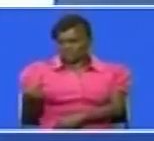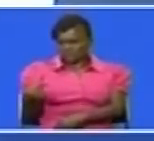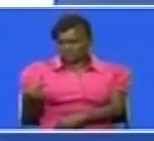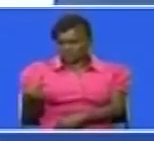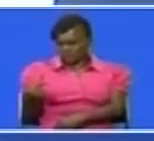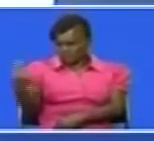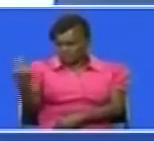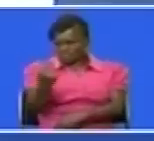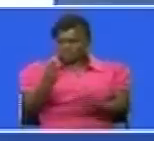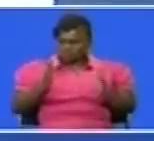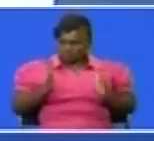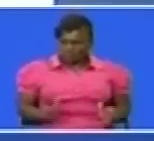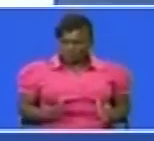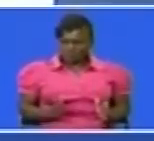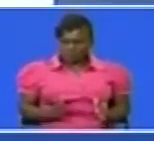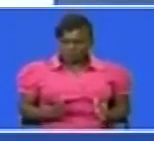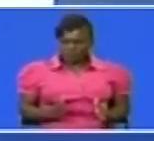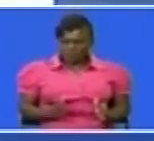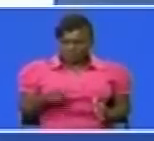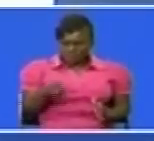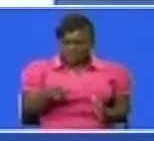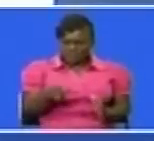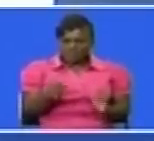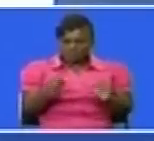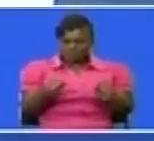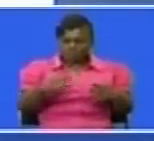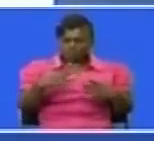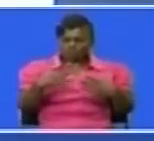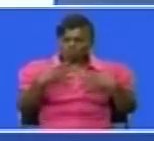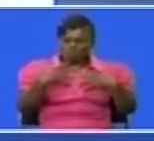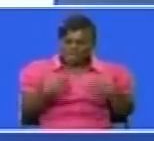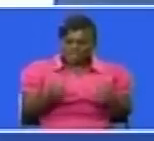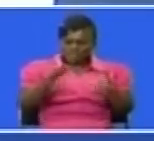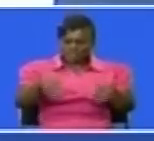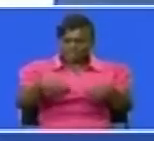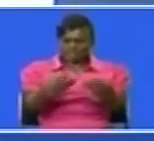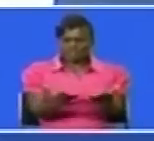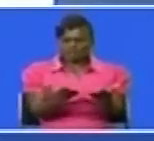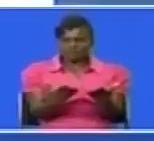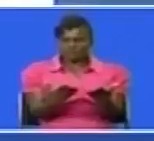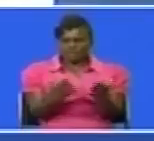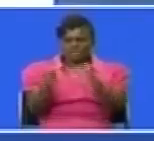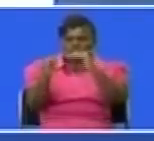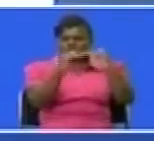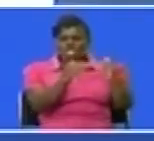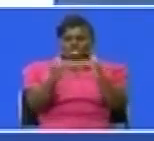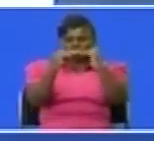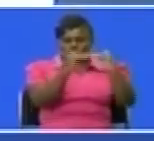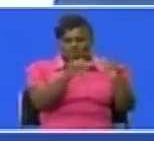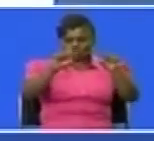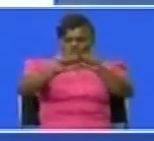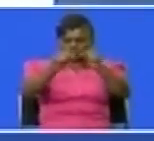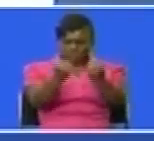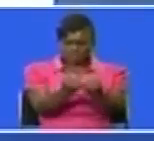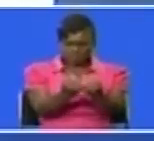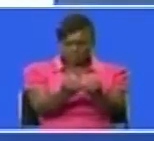3,300 shillings per person. So this was meant to cure the inequalities, that the unequal society that was there over some time. When